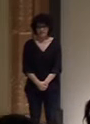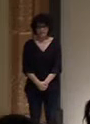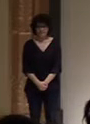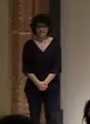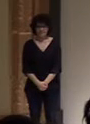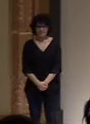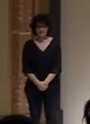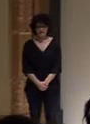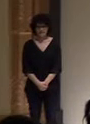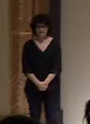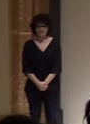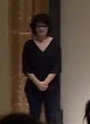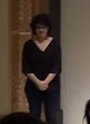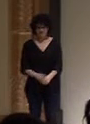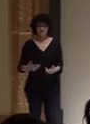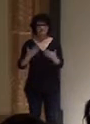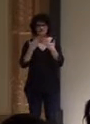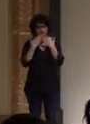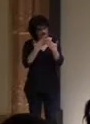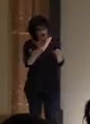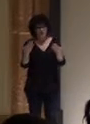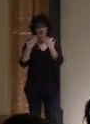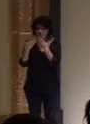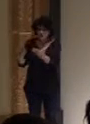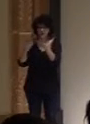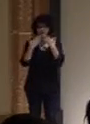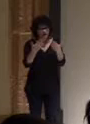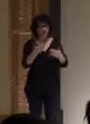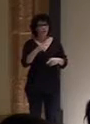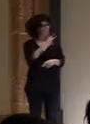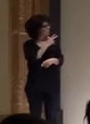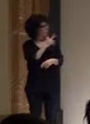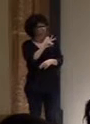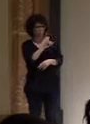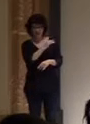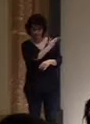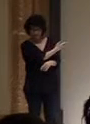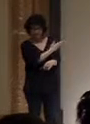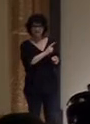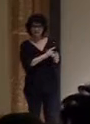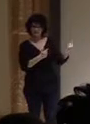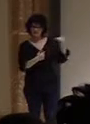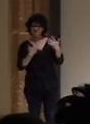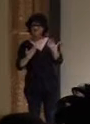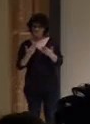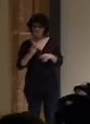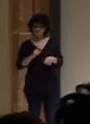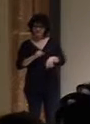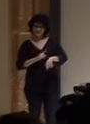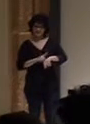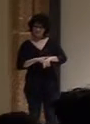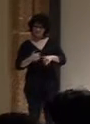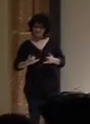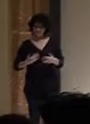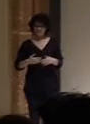Thank you, Rui Moreira. There will be more moments in this meeting that you can hear this man speak, and I can tell